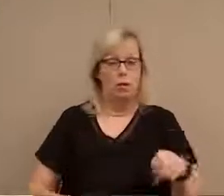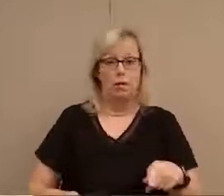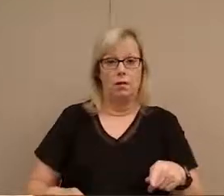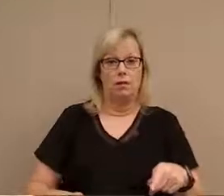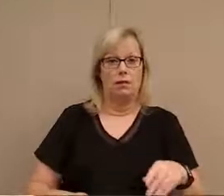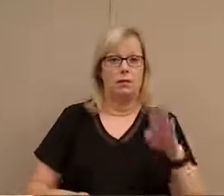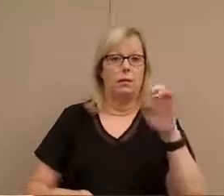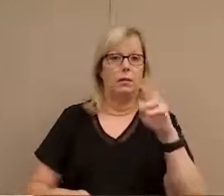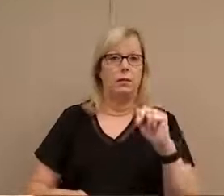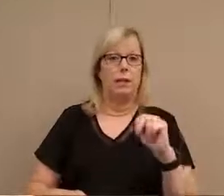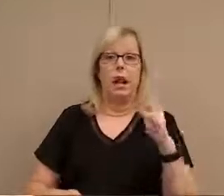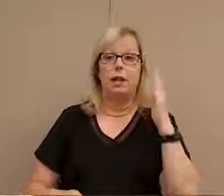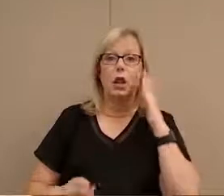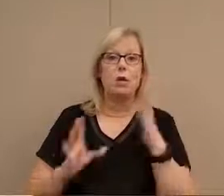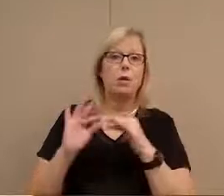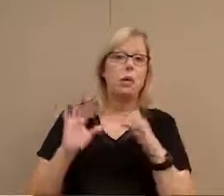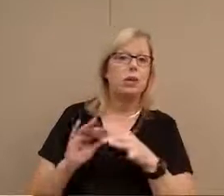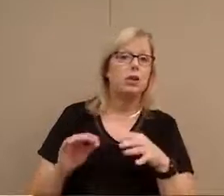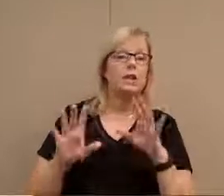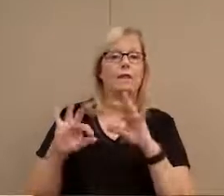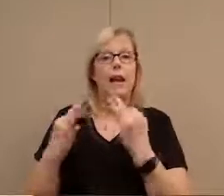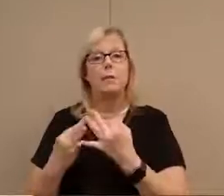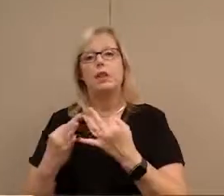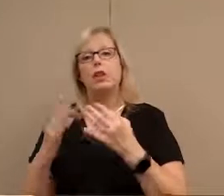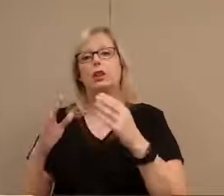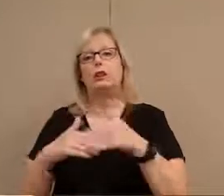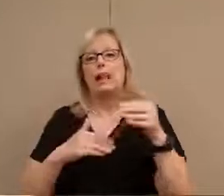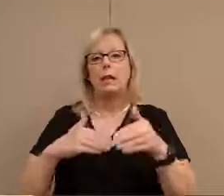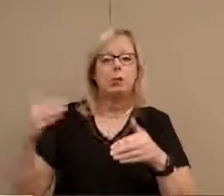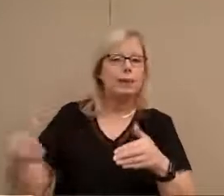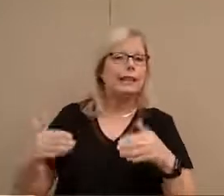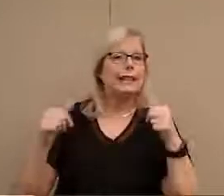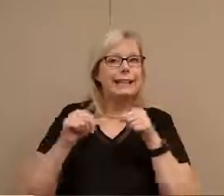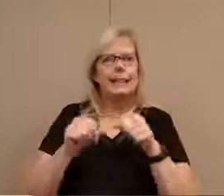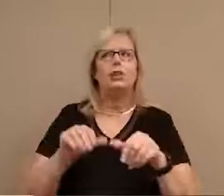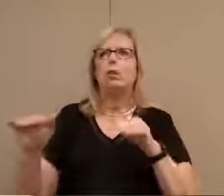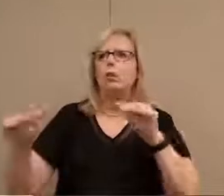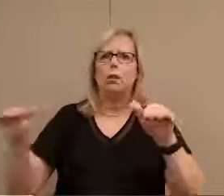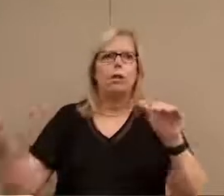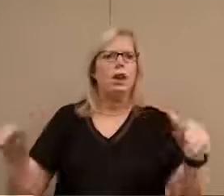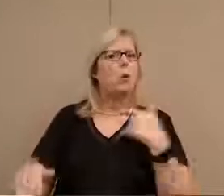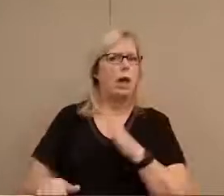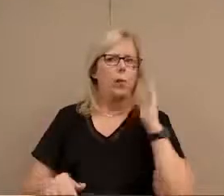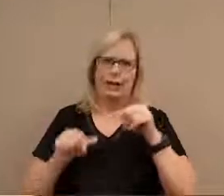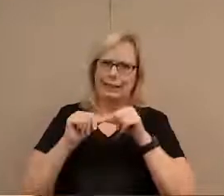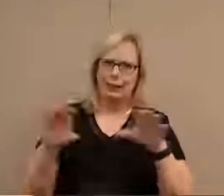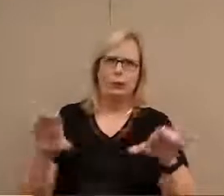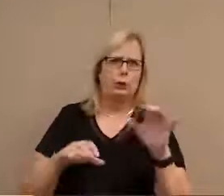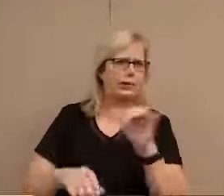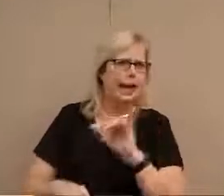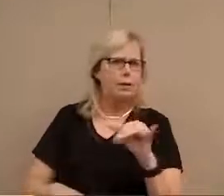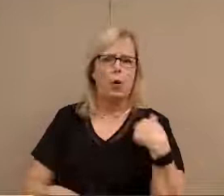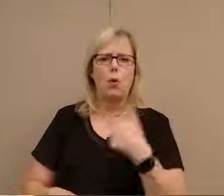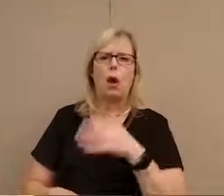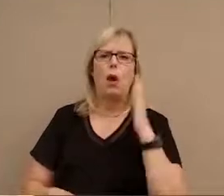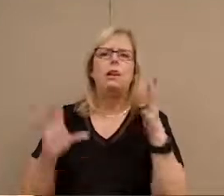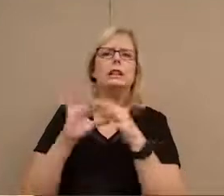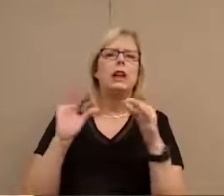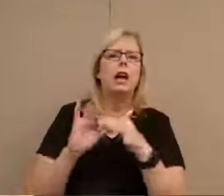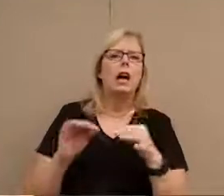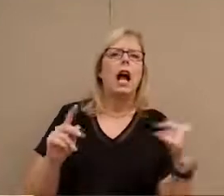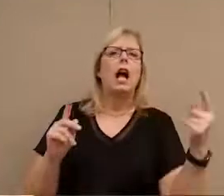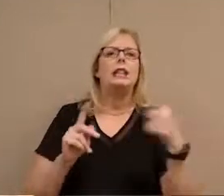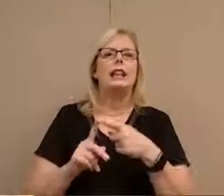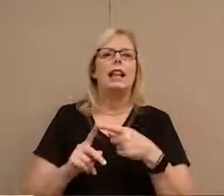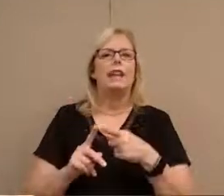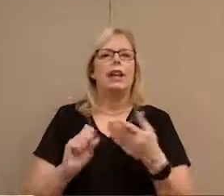been, I know you've probably talked to your family, your neighbors. Continue to talk, because that's what we're going to continue to do. We are going to talk until